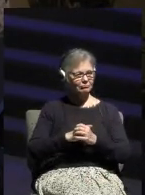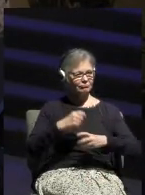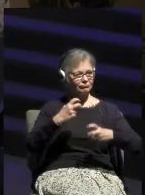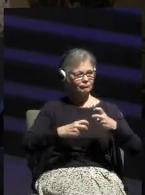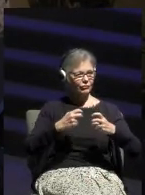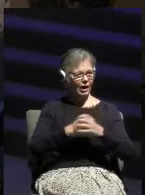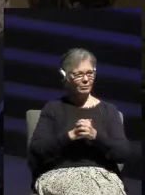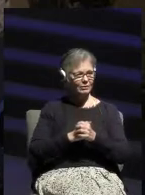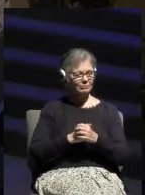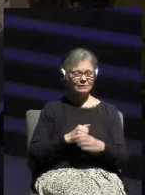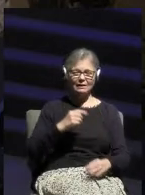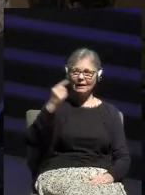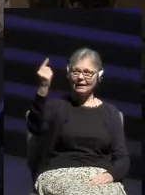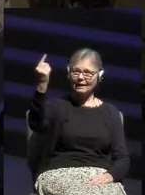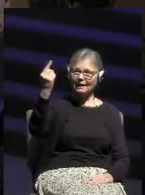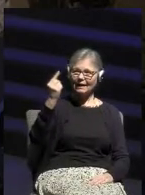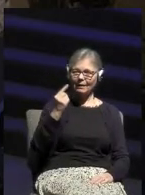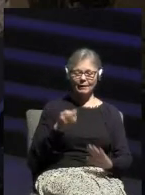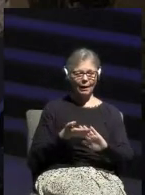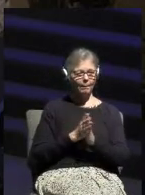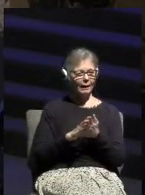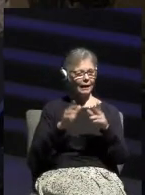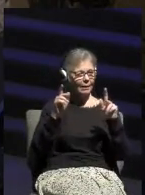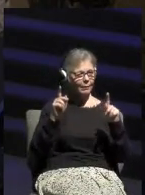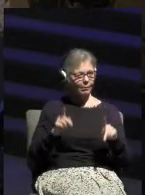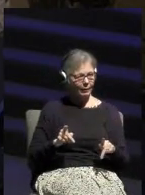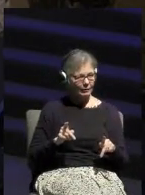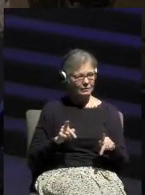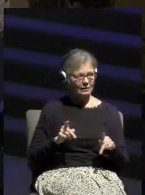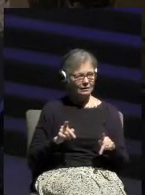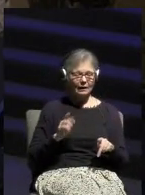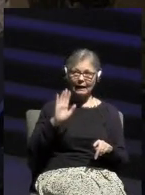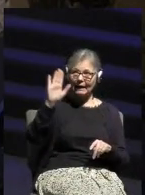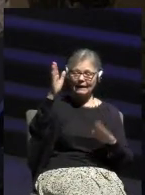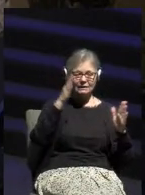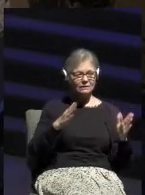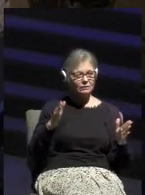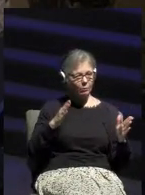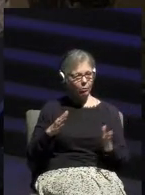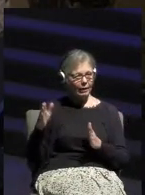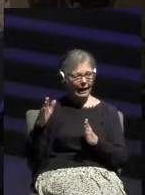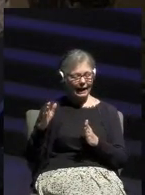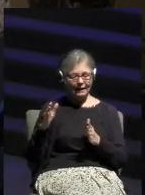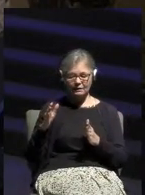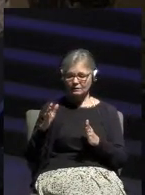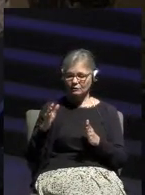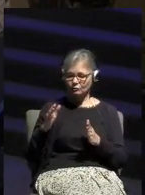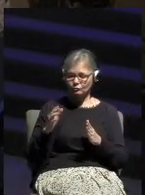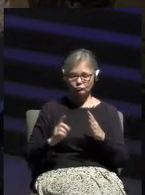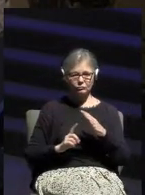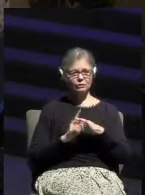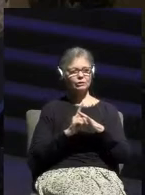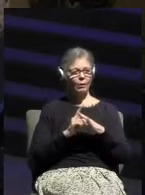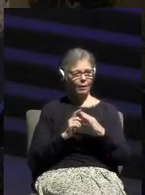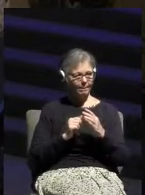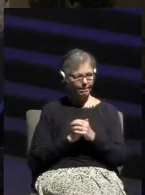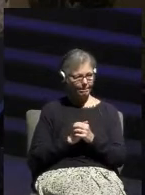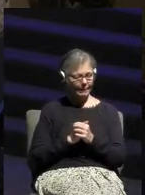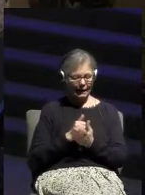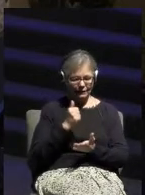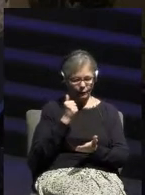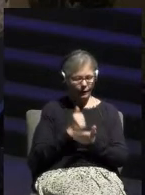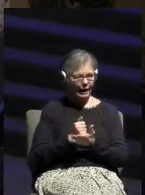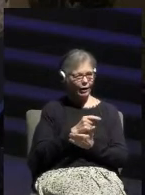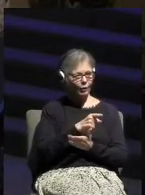robed himself in flesh and he dwelt among us. He intentionally inserted himself in the same